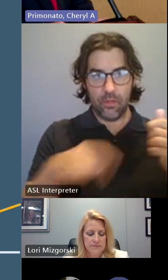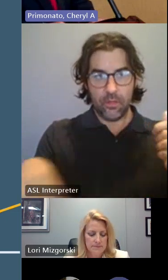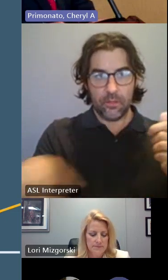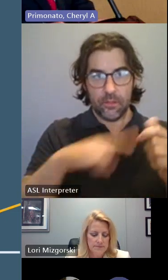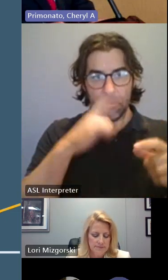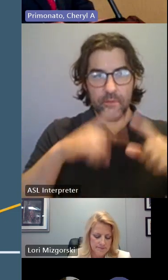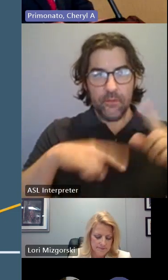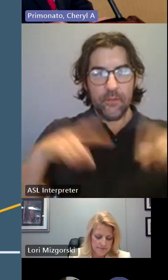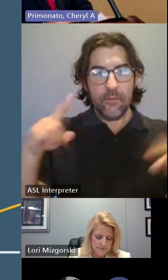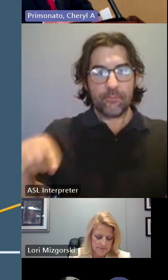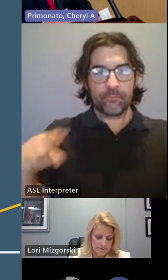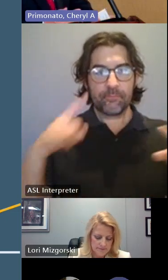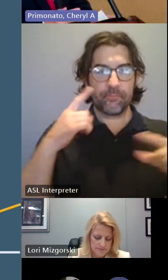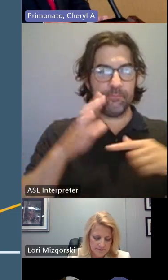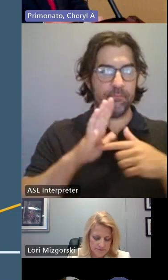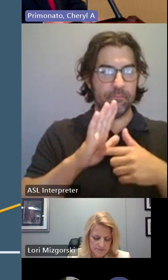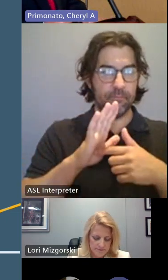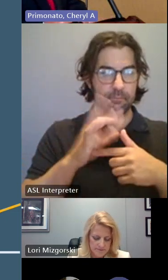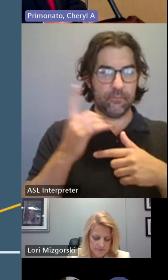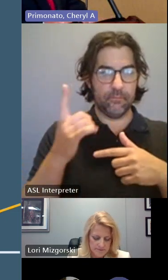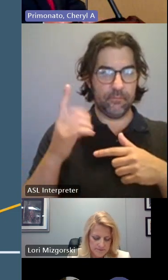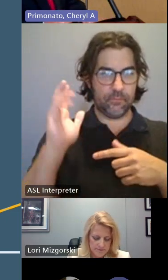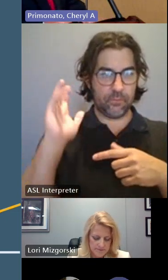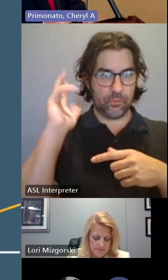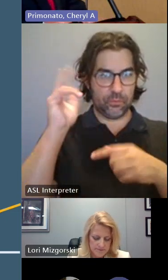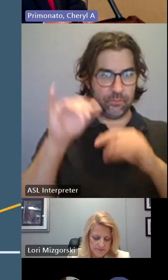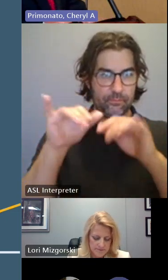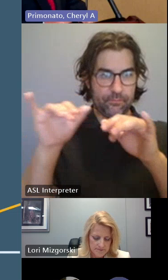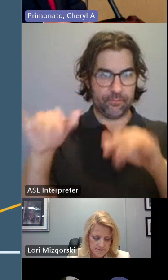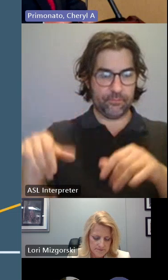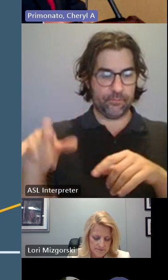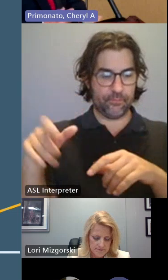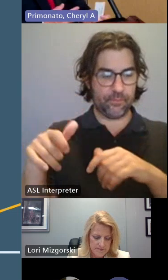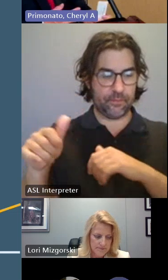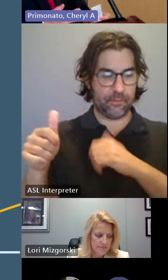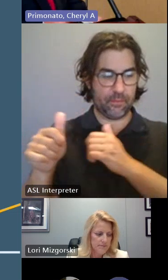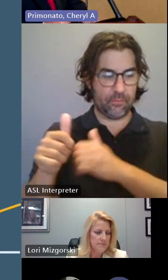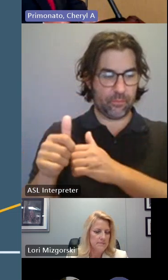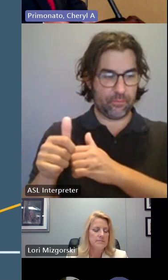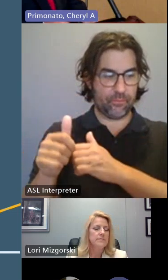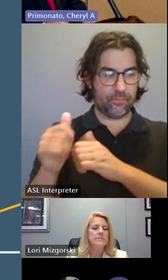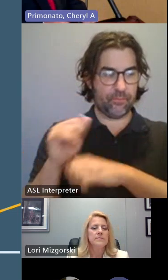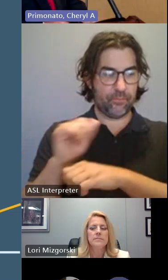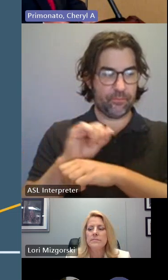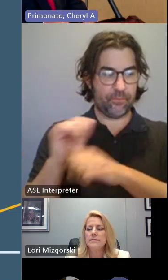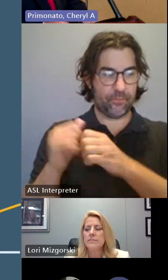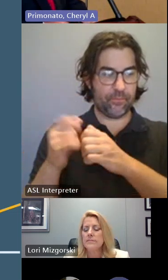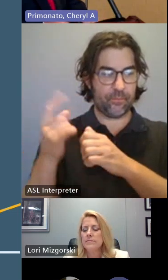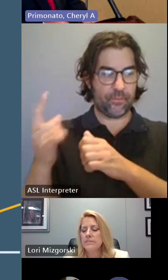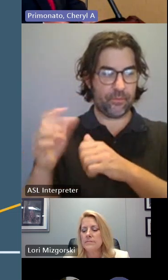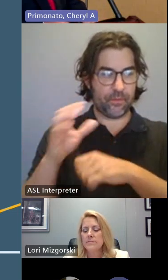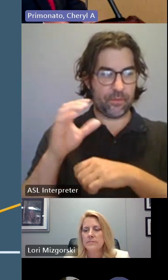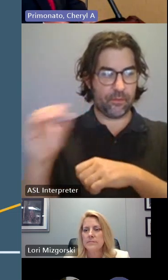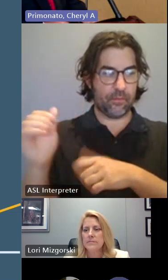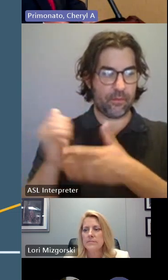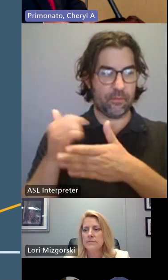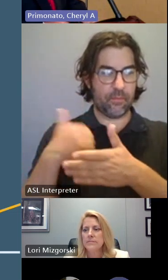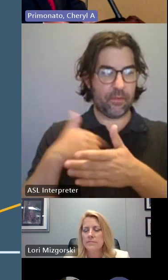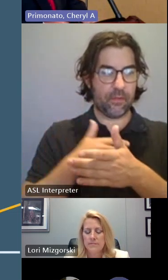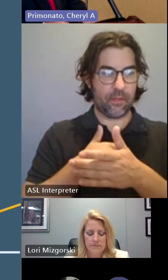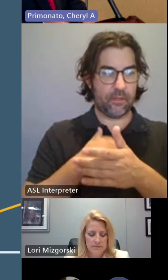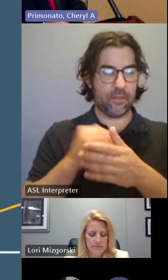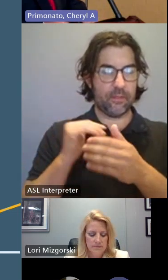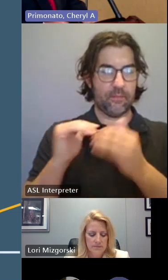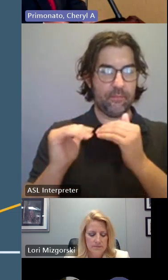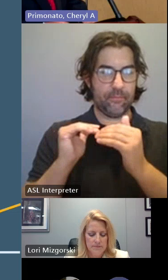variety of things. For example, one of them is our radio system needs to be upgraded. So we're working with a firm to help us take care of the upgrade to the